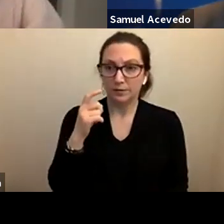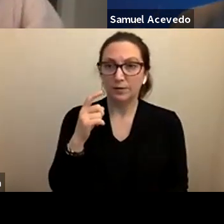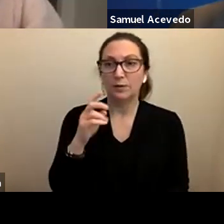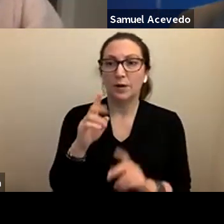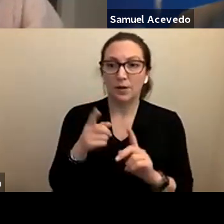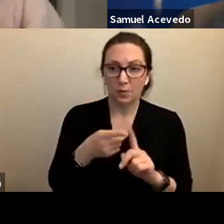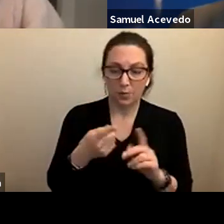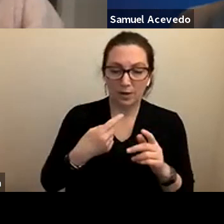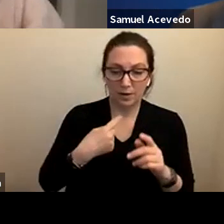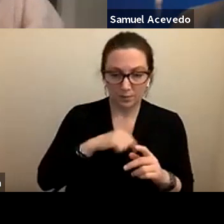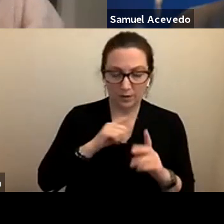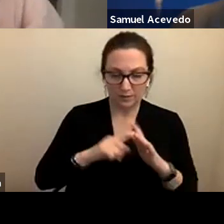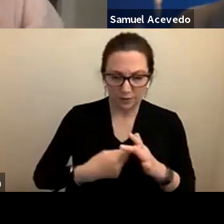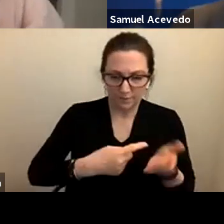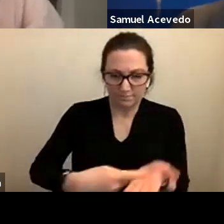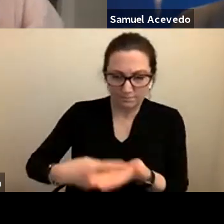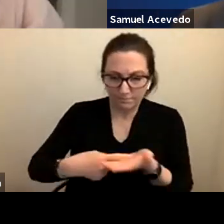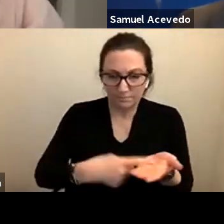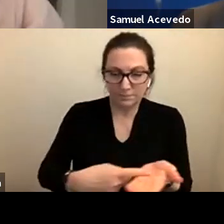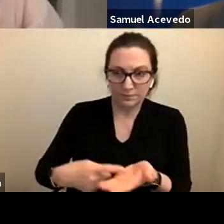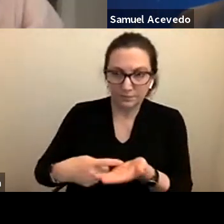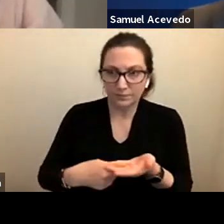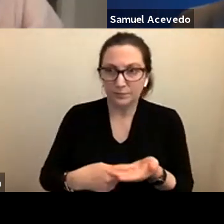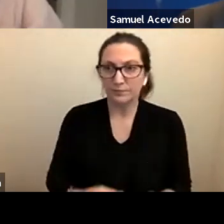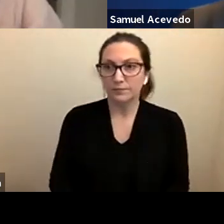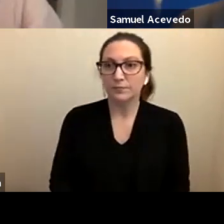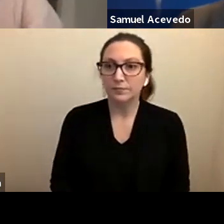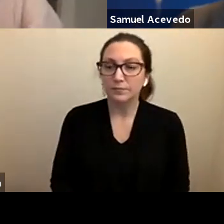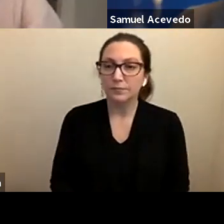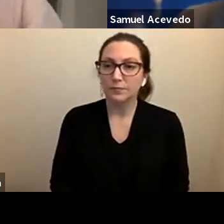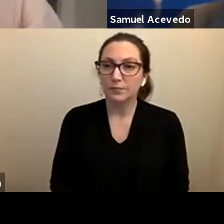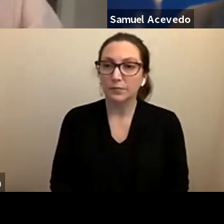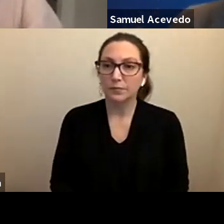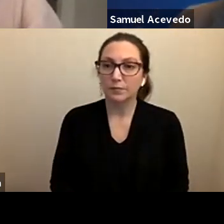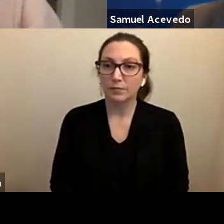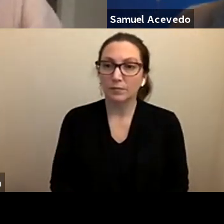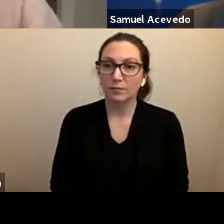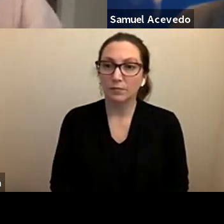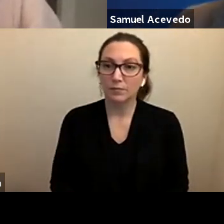our deliberations, and just to level set, are we